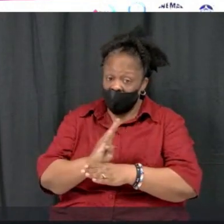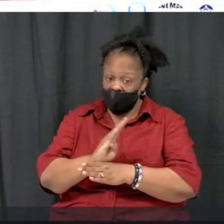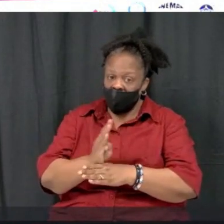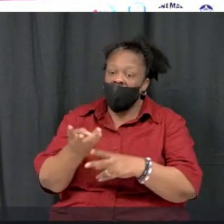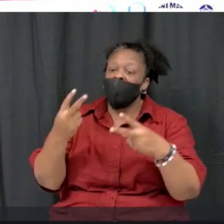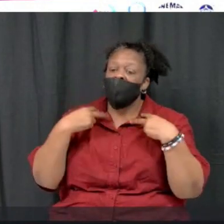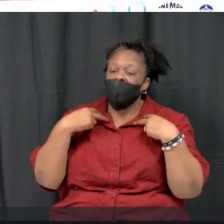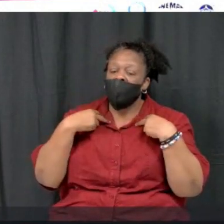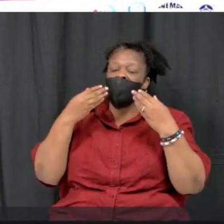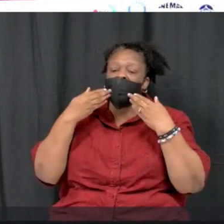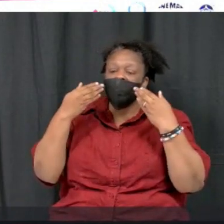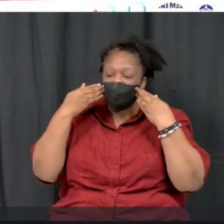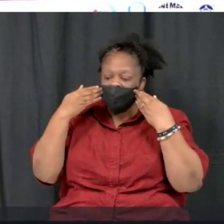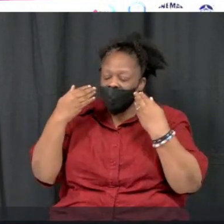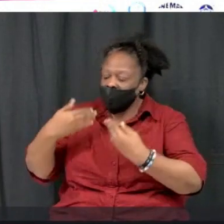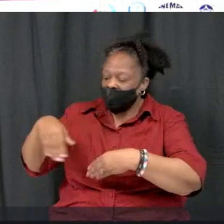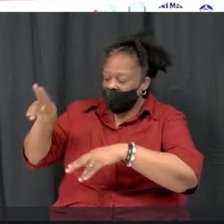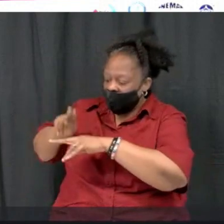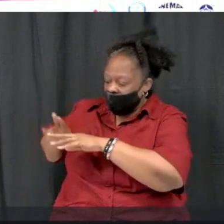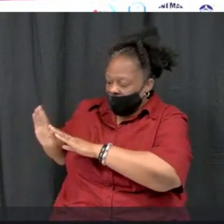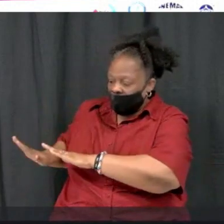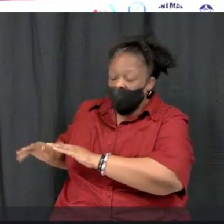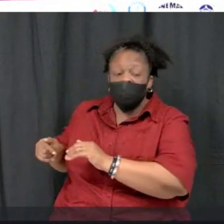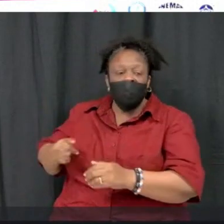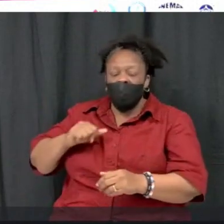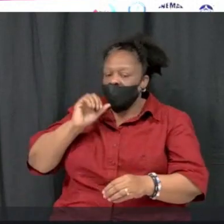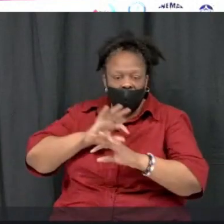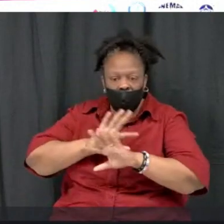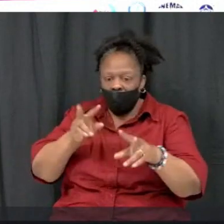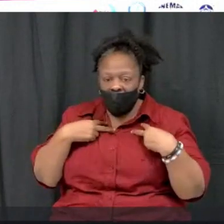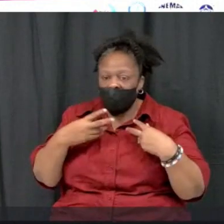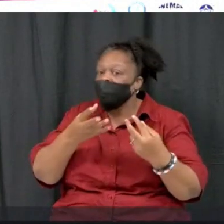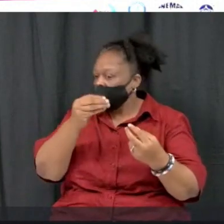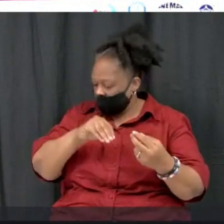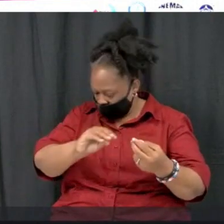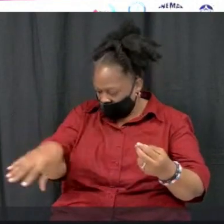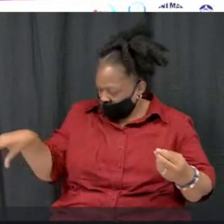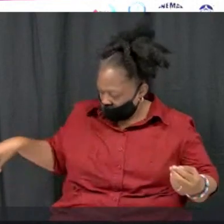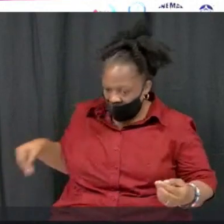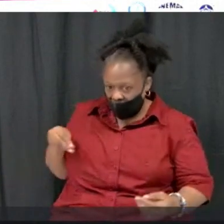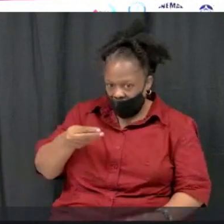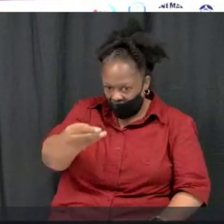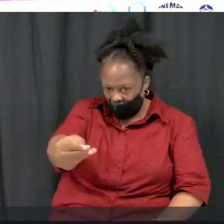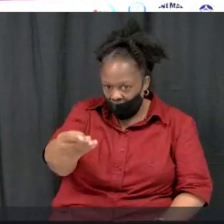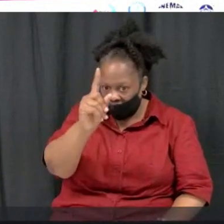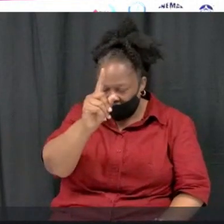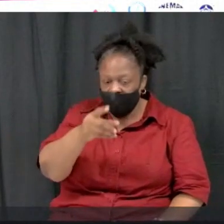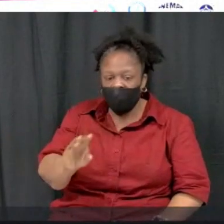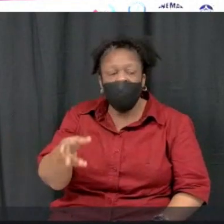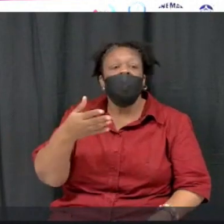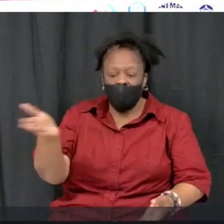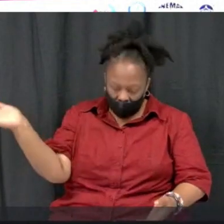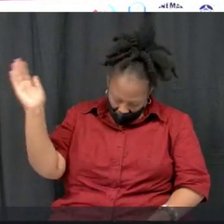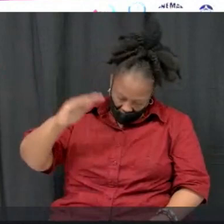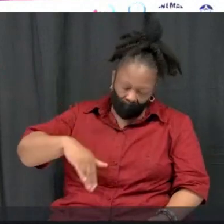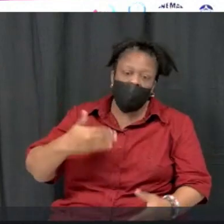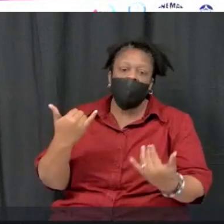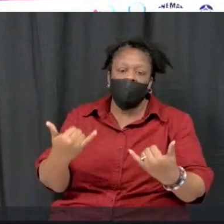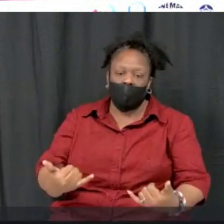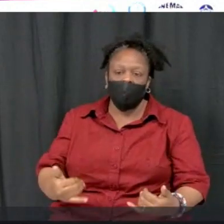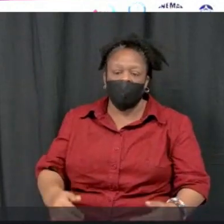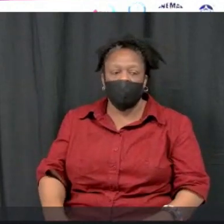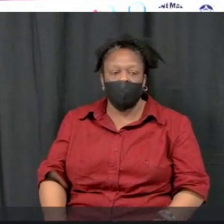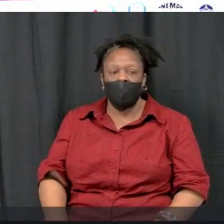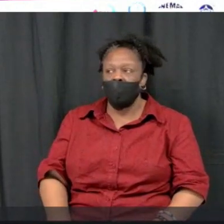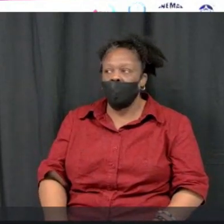allow them to come inside. Okay? But it's not worth bending any rules. So I'm asking you to please check around. The masks have been sold by